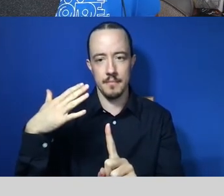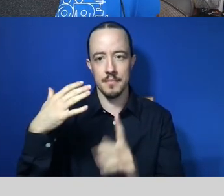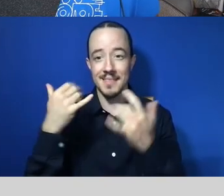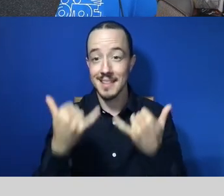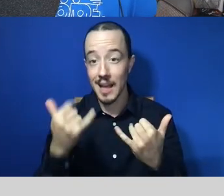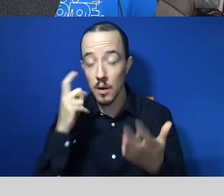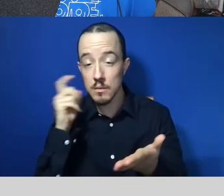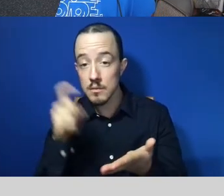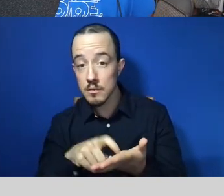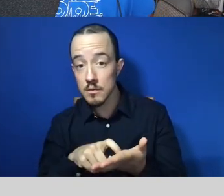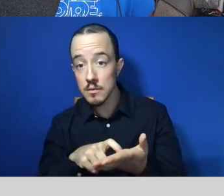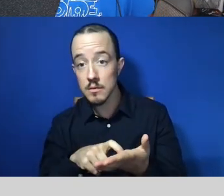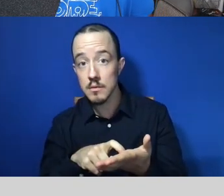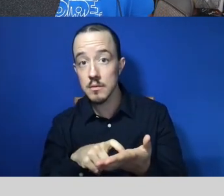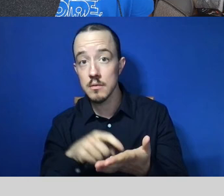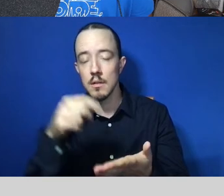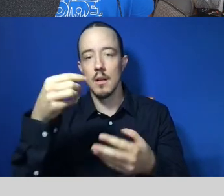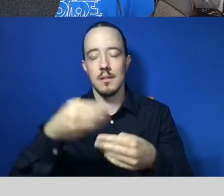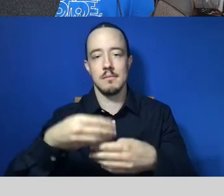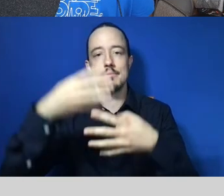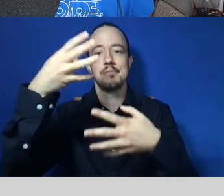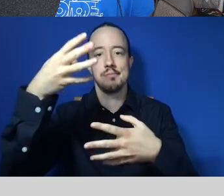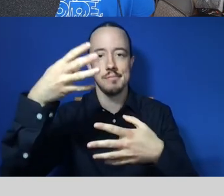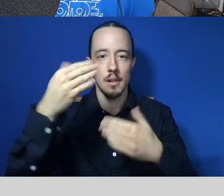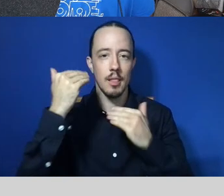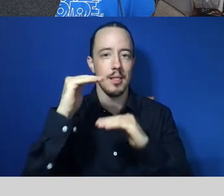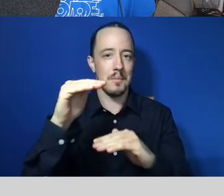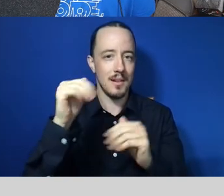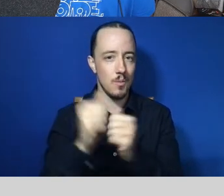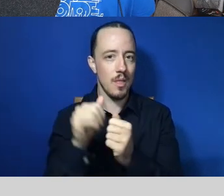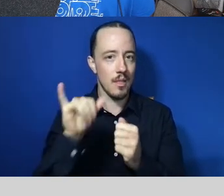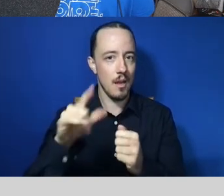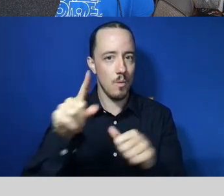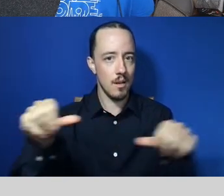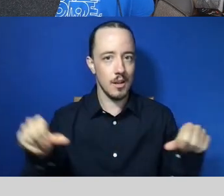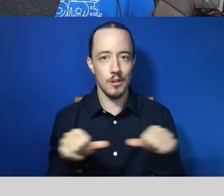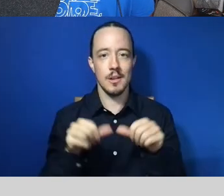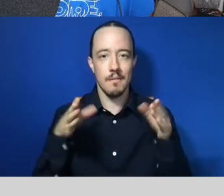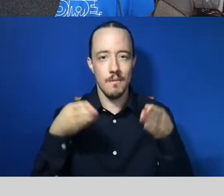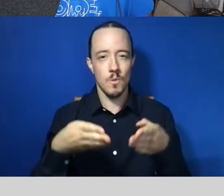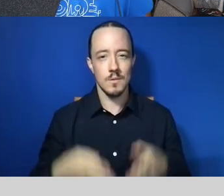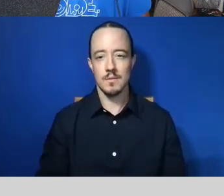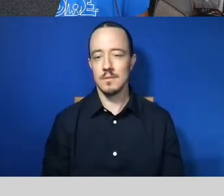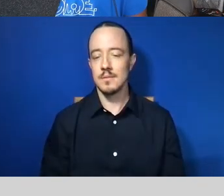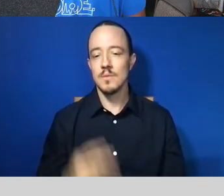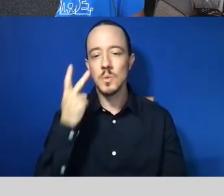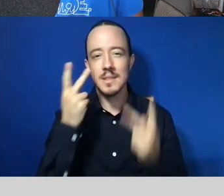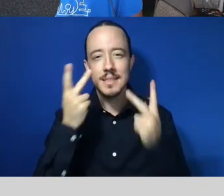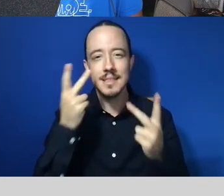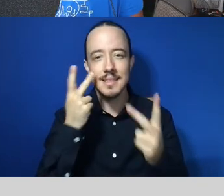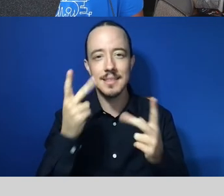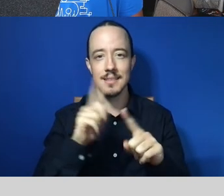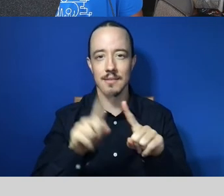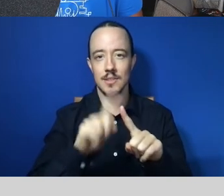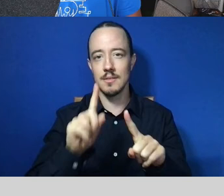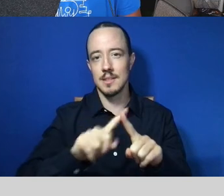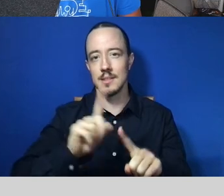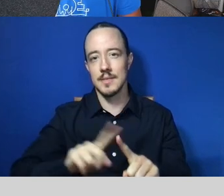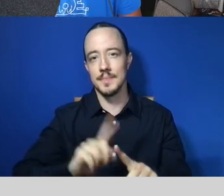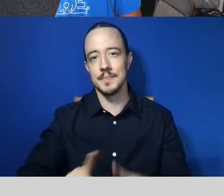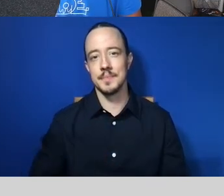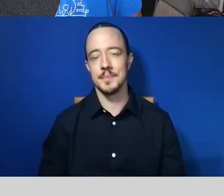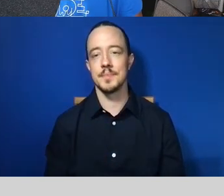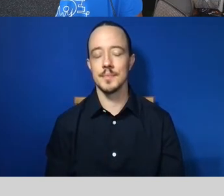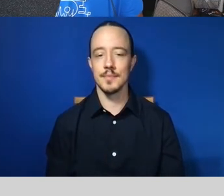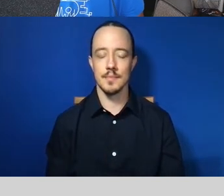And now, when we check here, everything will have disturbing the peace. And we can see all of those